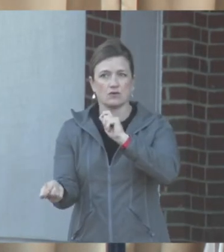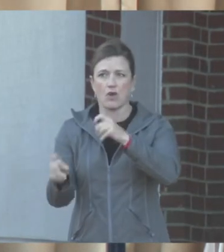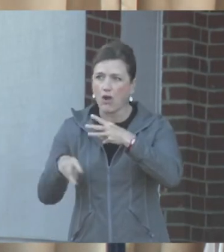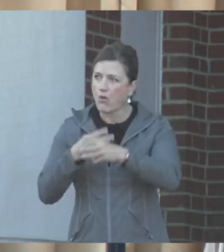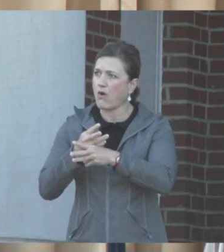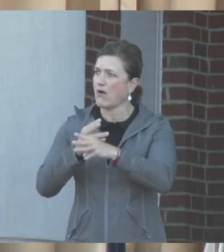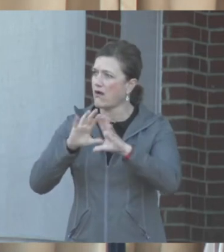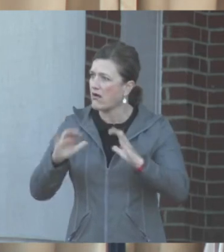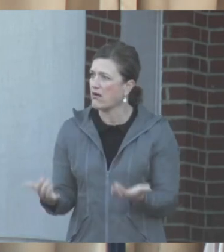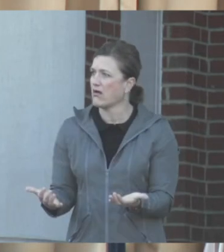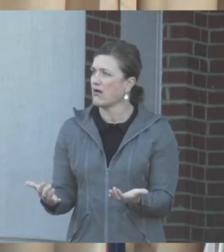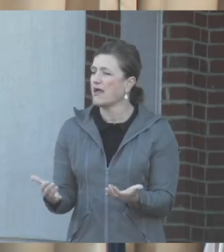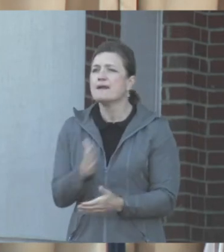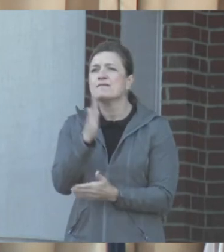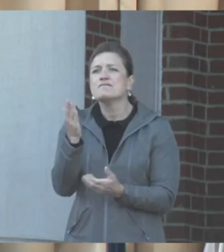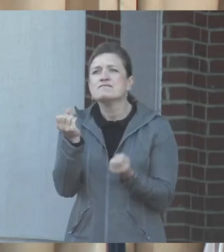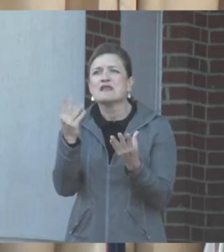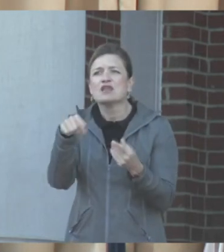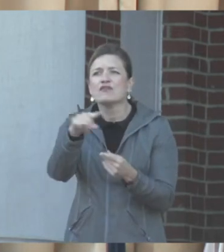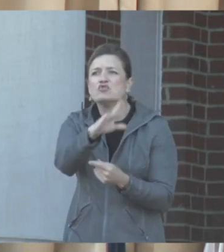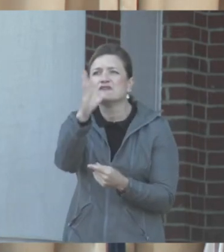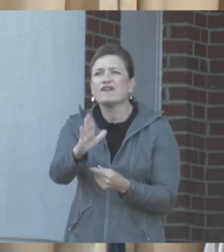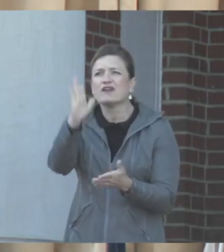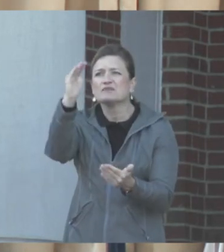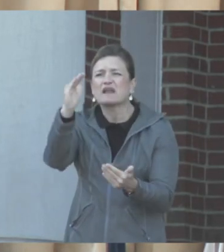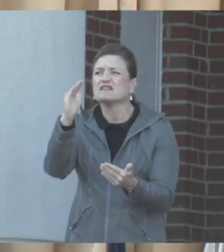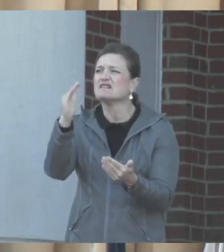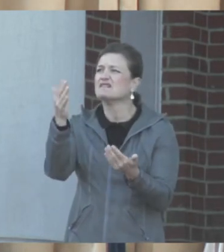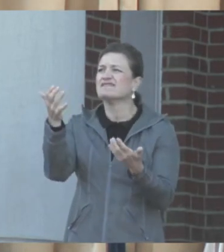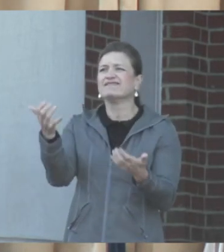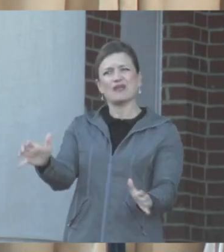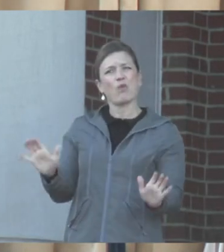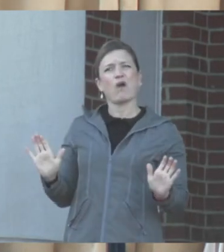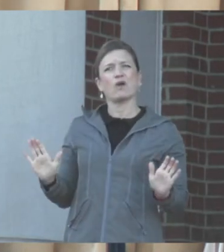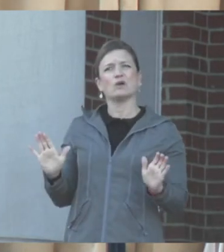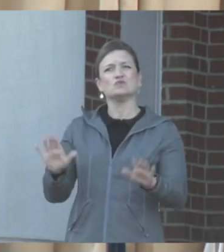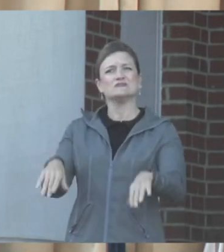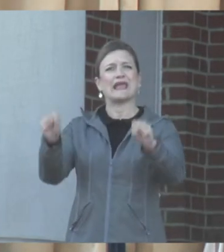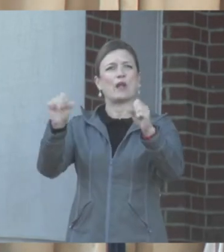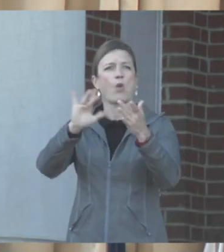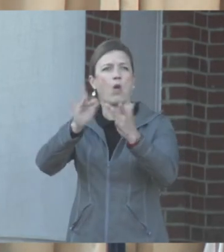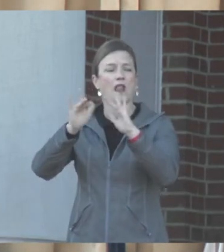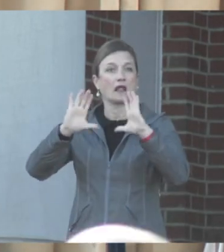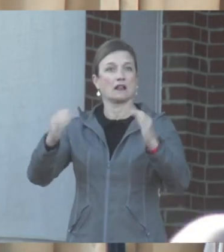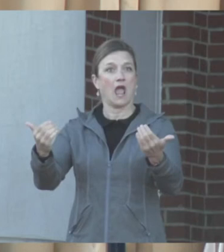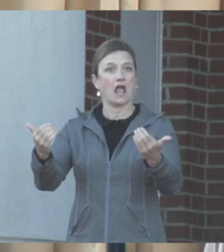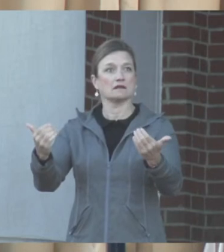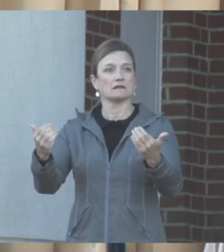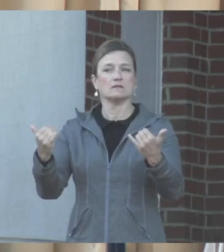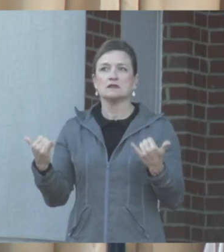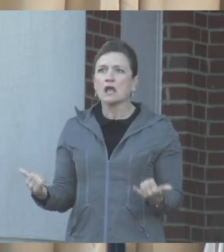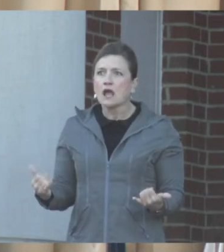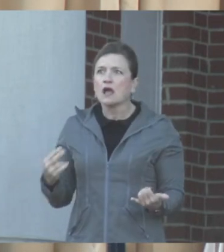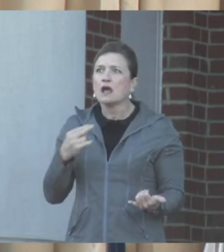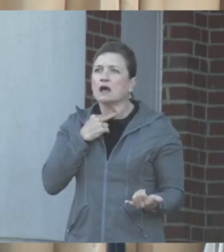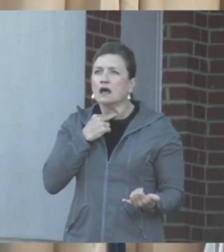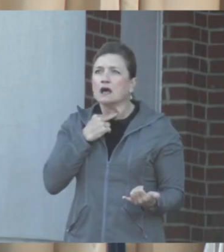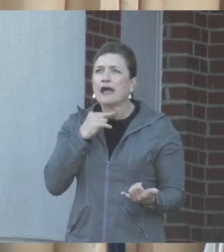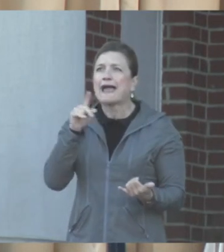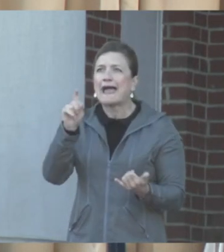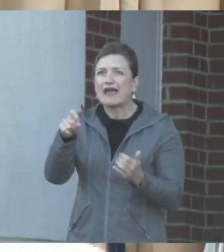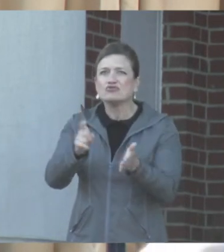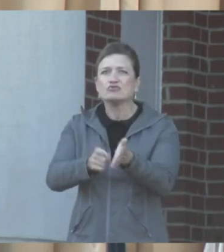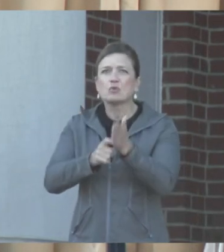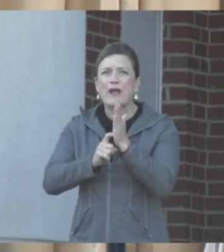I know many of you never expected or maybe wanted to take an online class, and suddenly it was your only option. You hung in